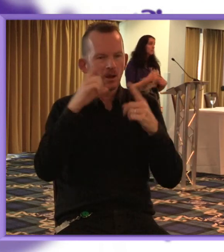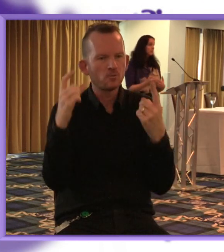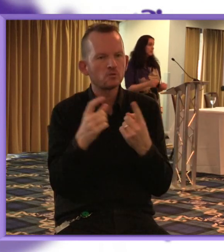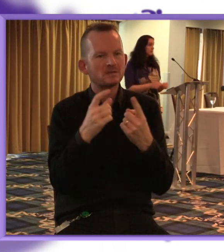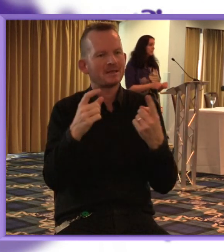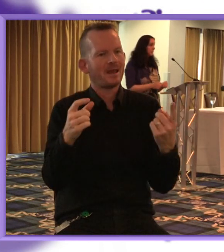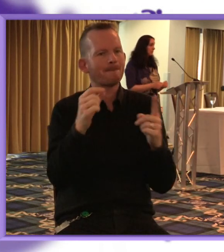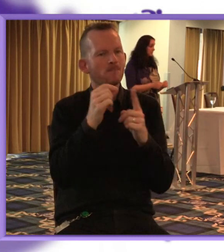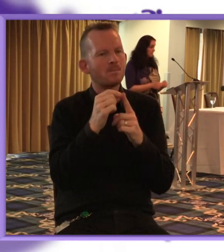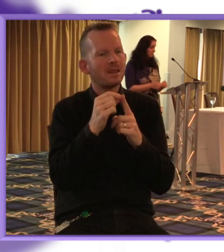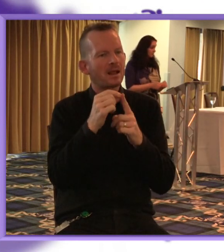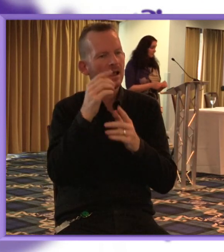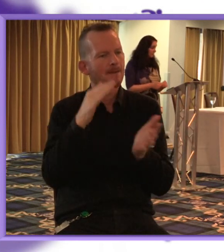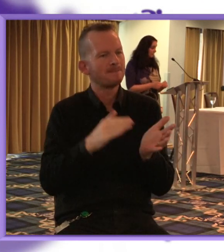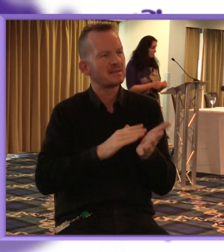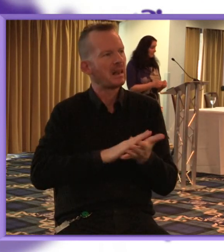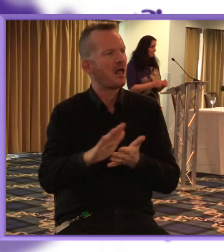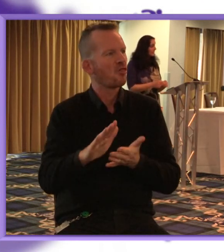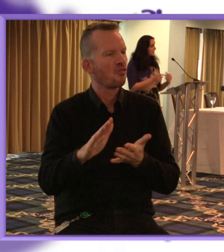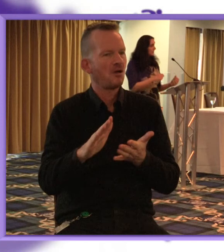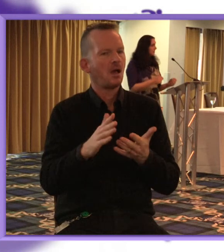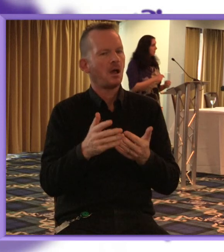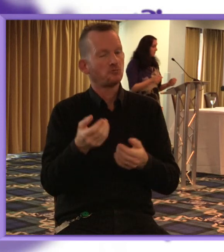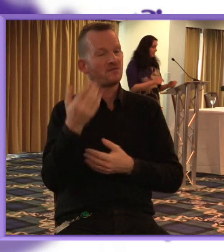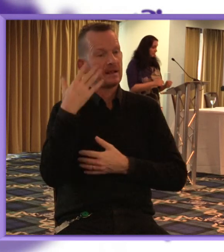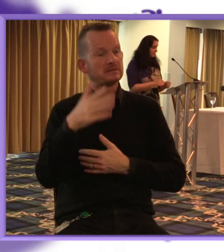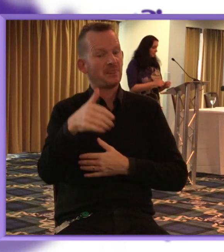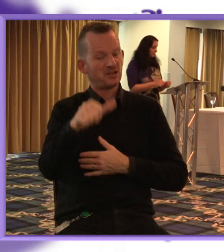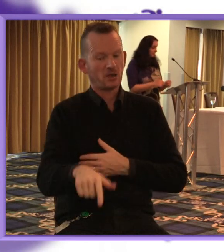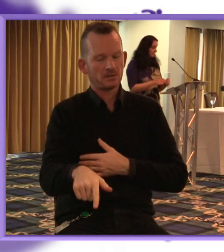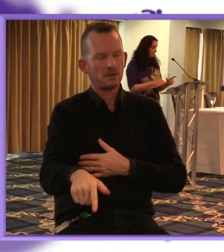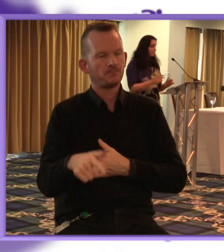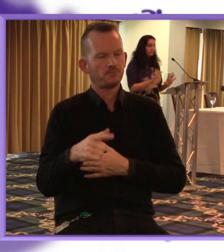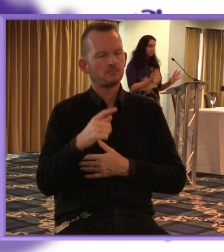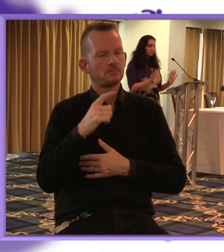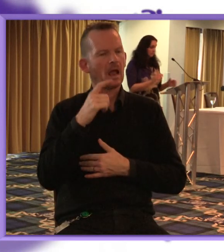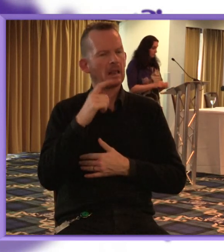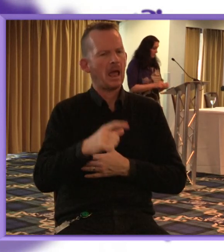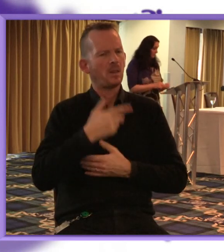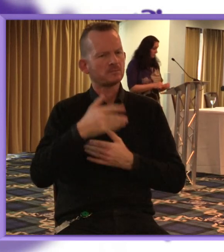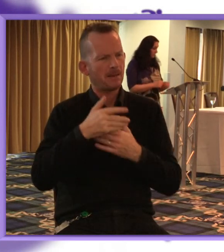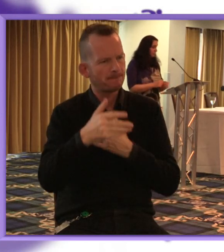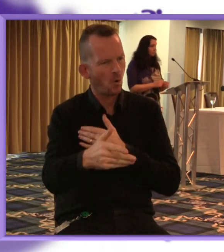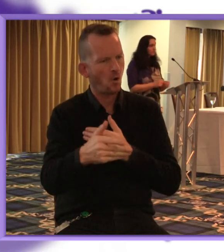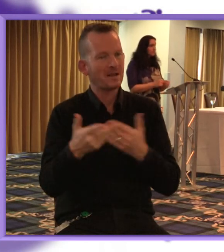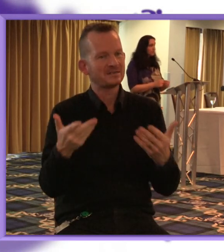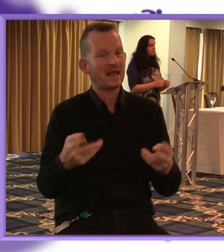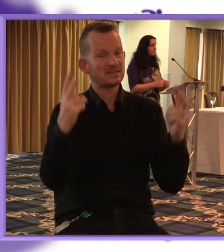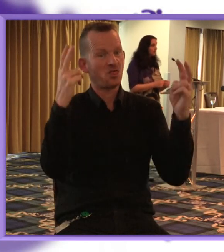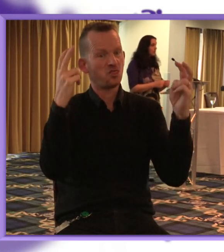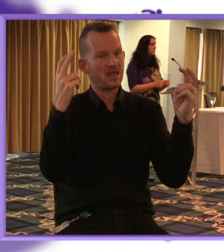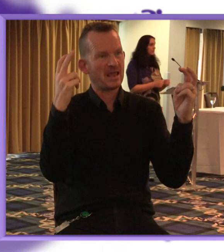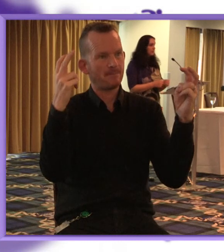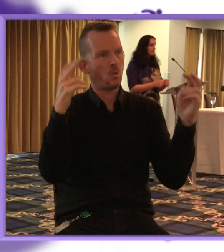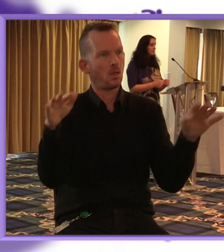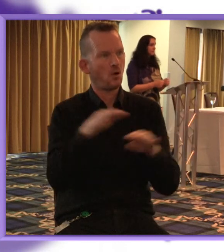health, which again is reflected in today's agenda. Claire's going to explain more about these, and I think today's theme does pick it up. So far we've